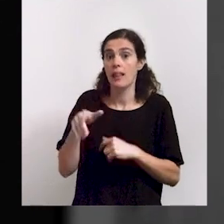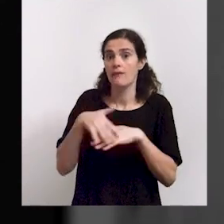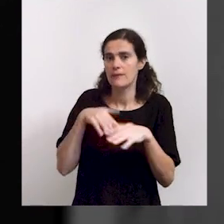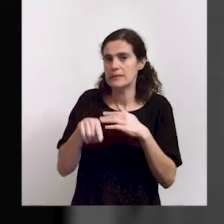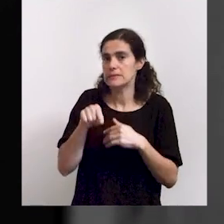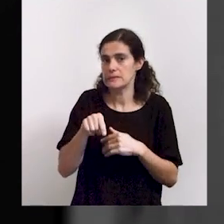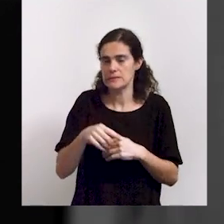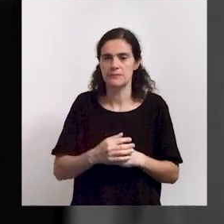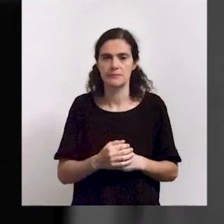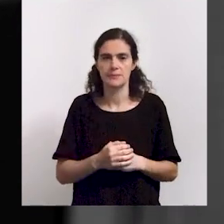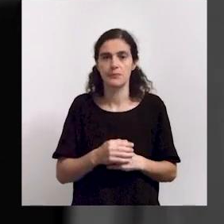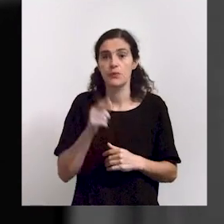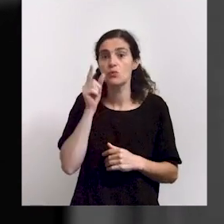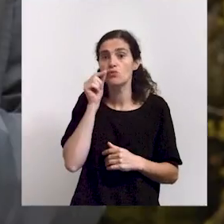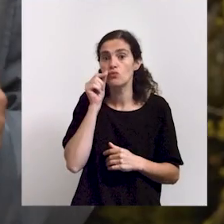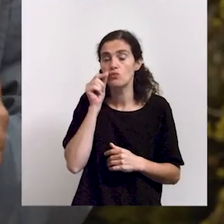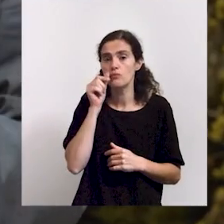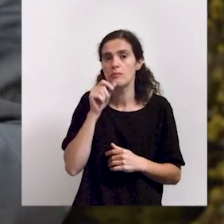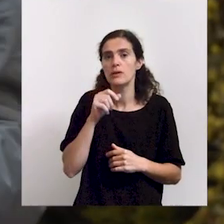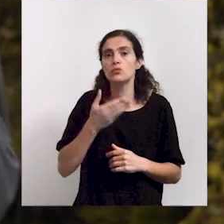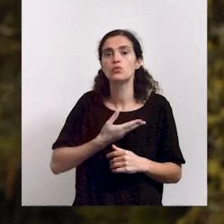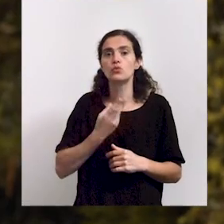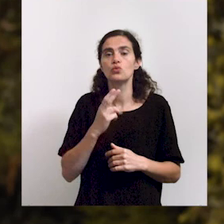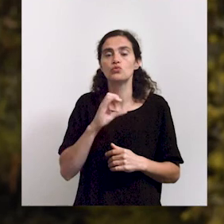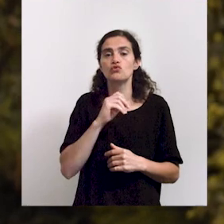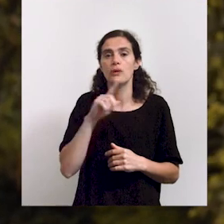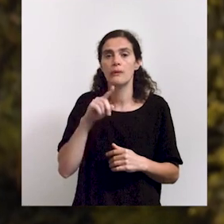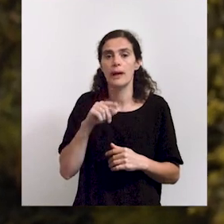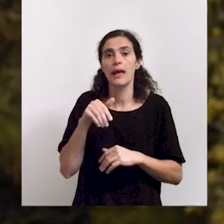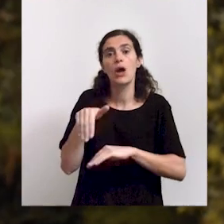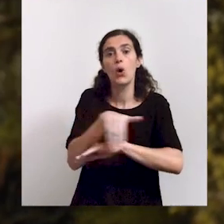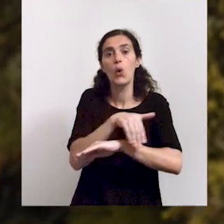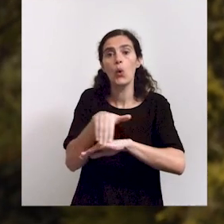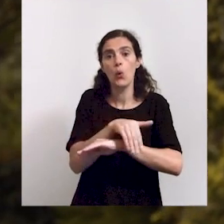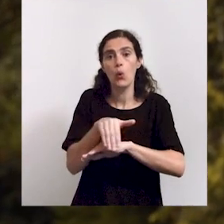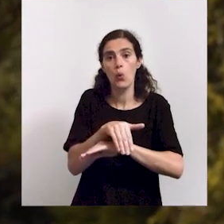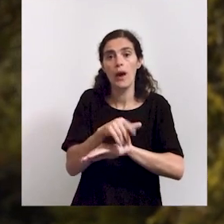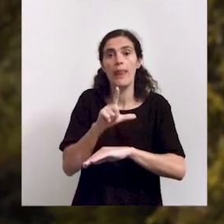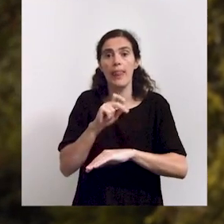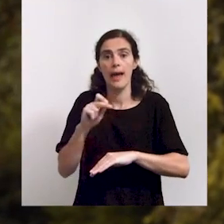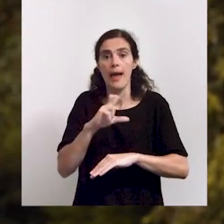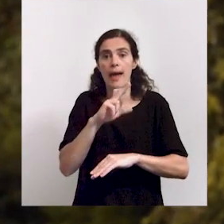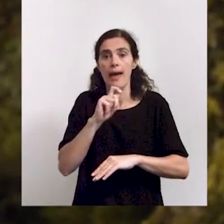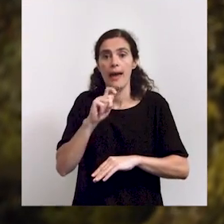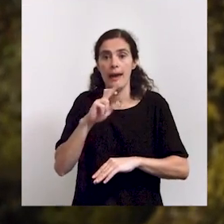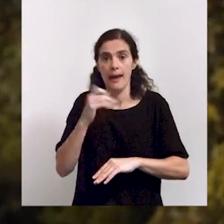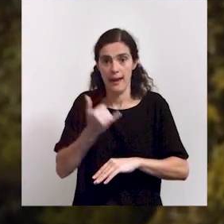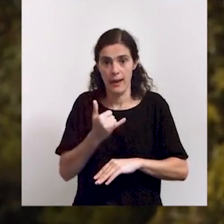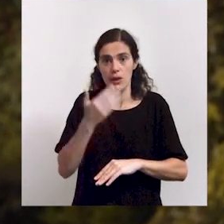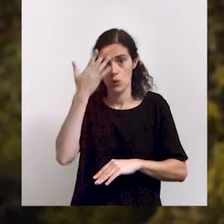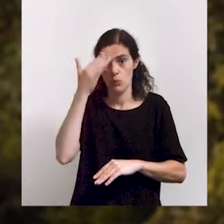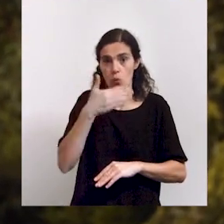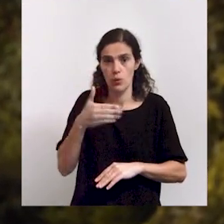called 11 Rue Larrey, 11 Rue Larrey. And it was a simple door with two door